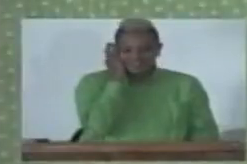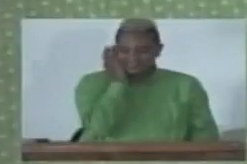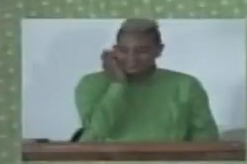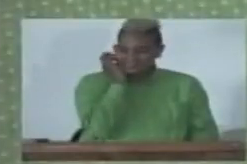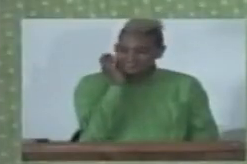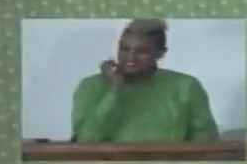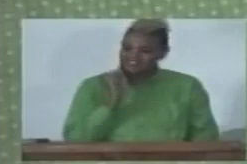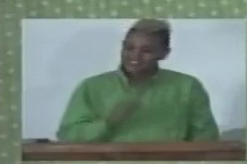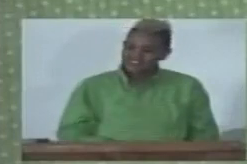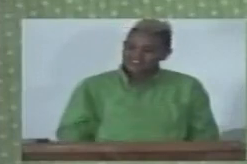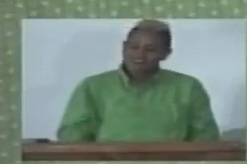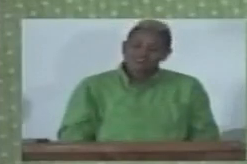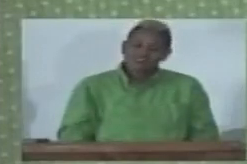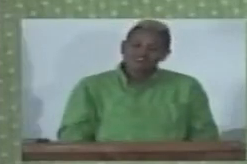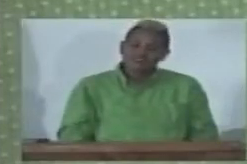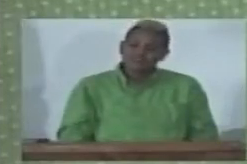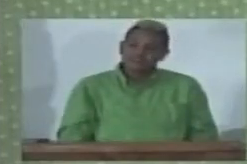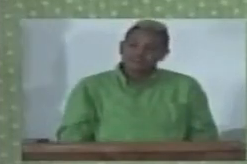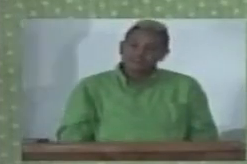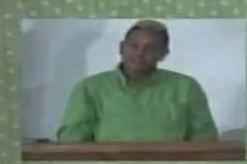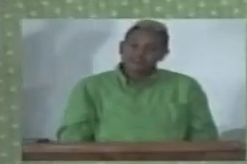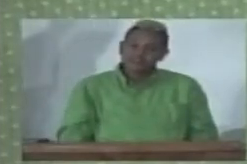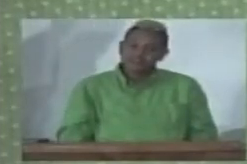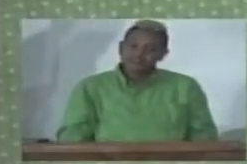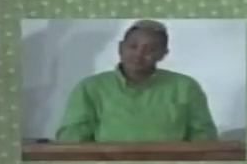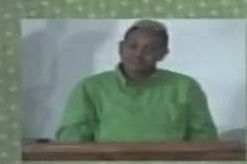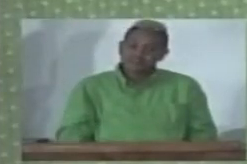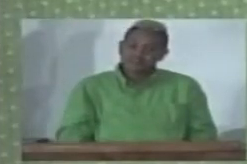he is not of the college, but he have offspring up there.